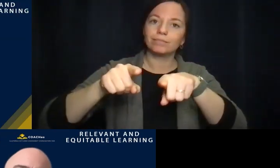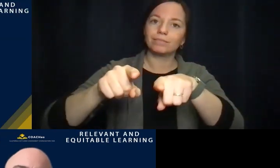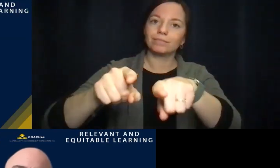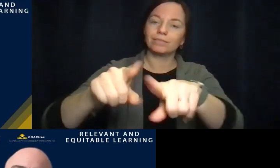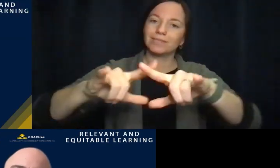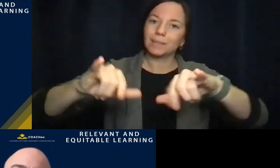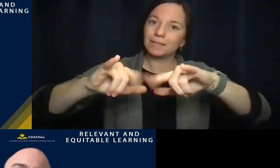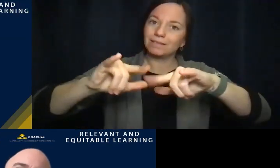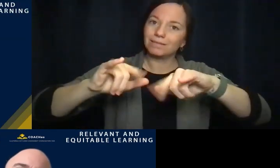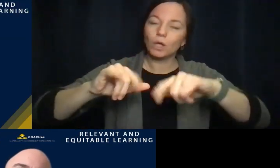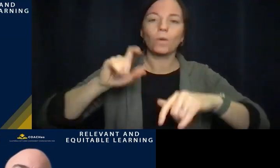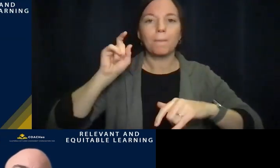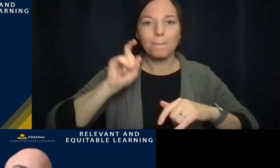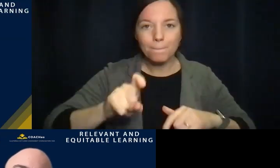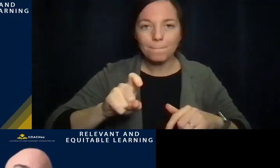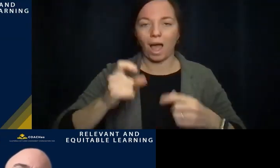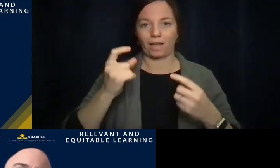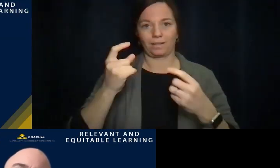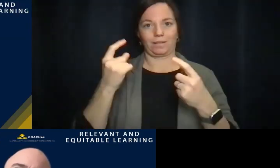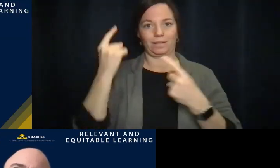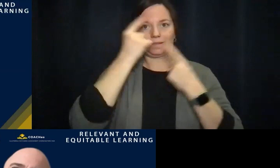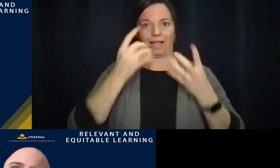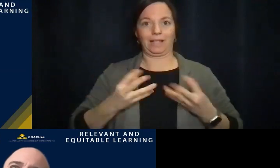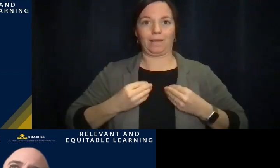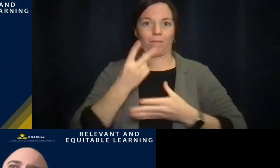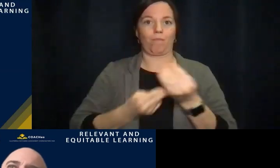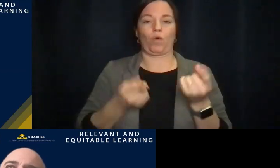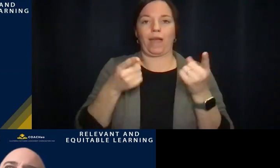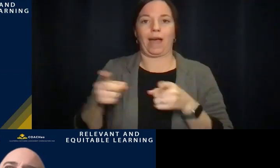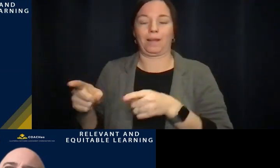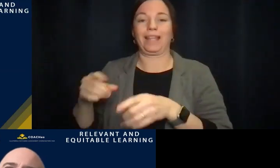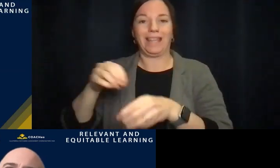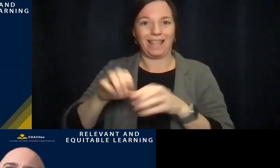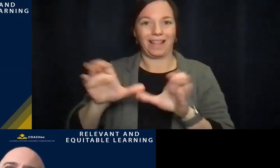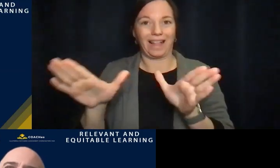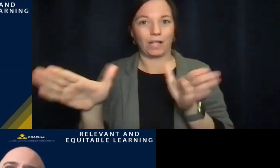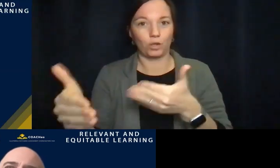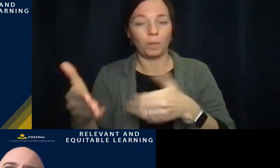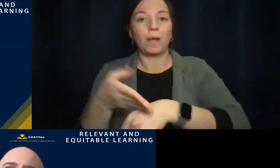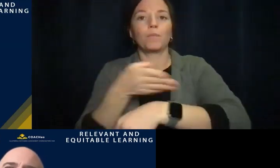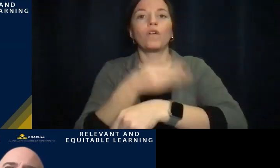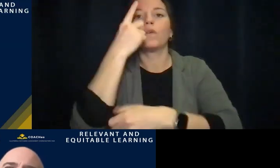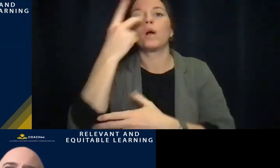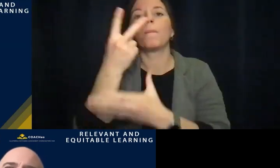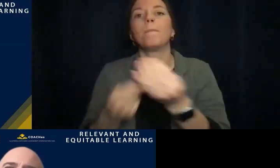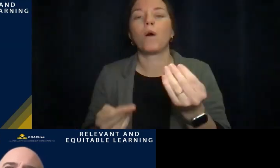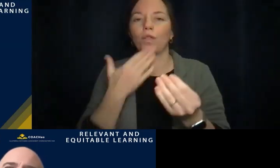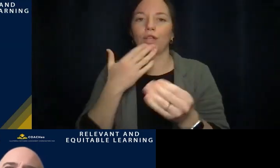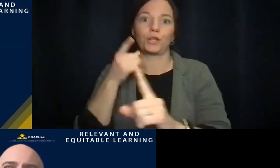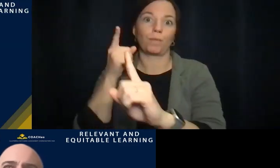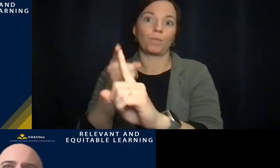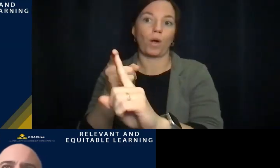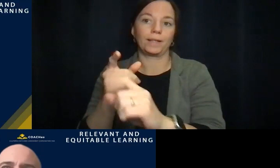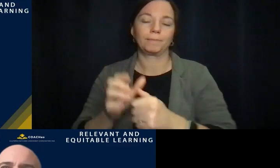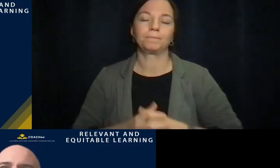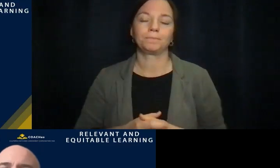mindful of the two happening in the classroom, improving on both. Great point.